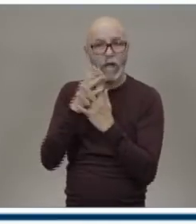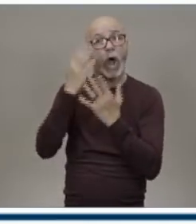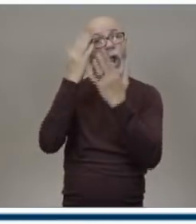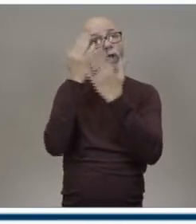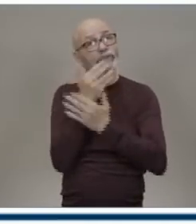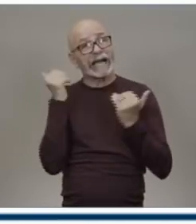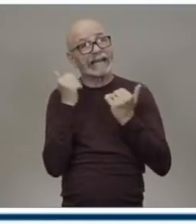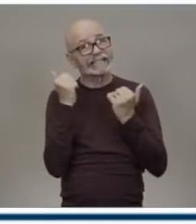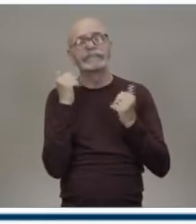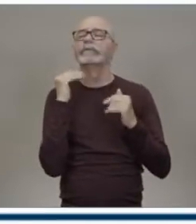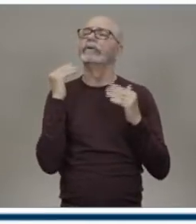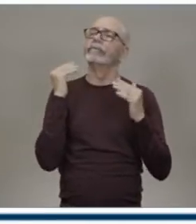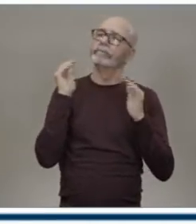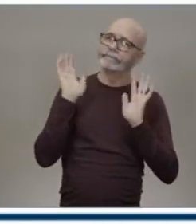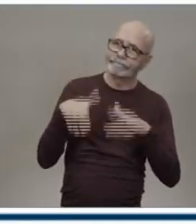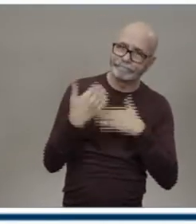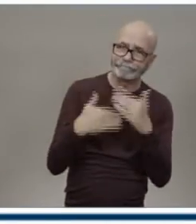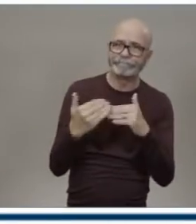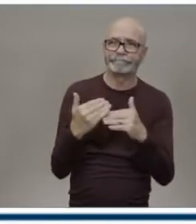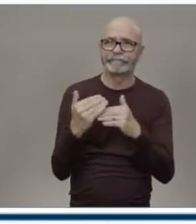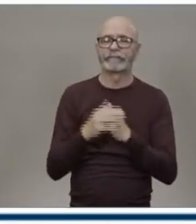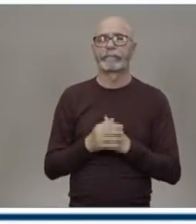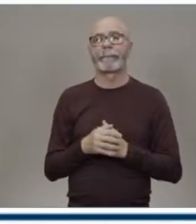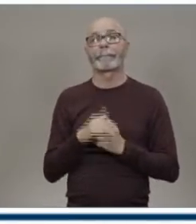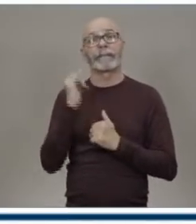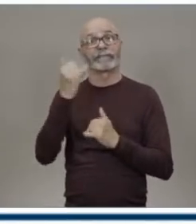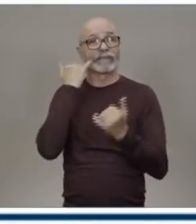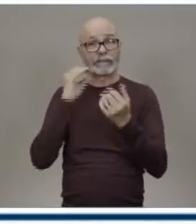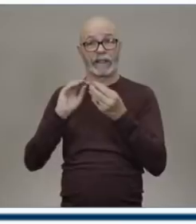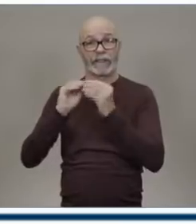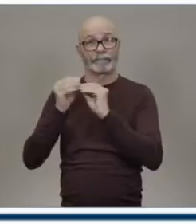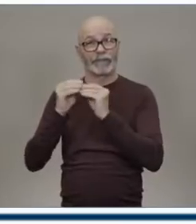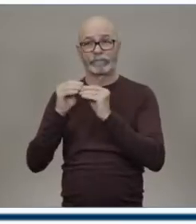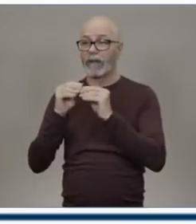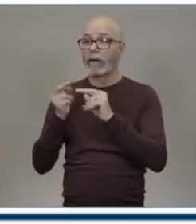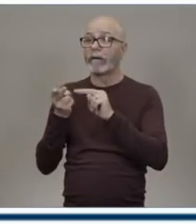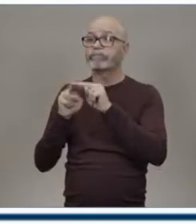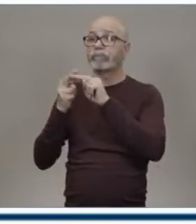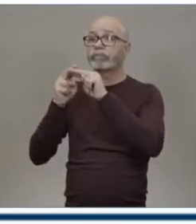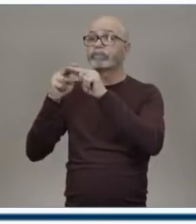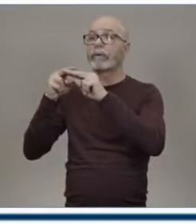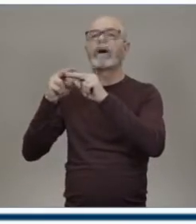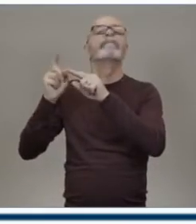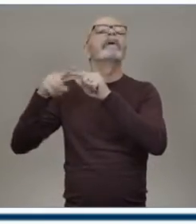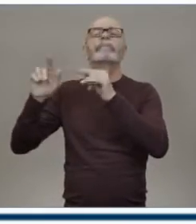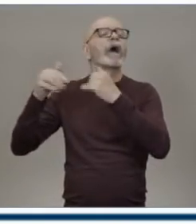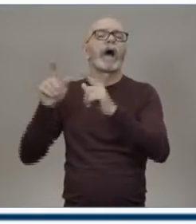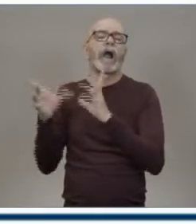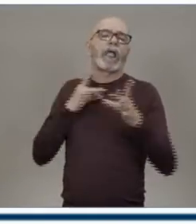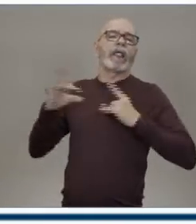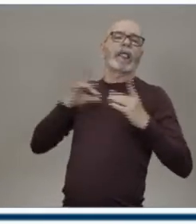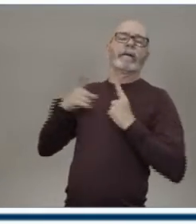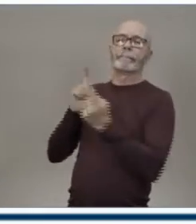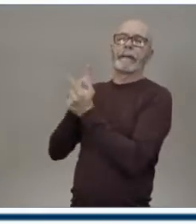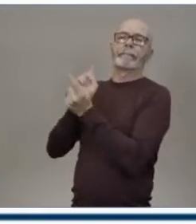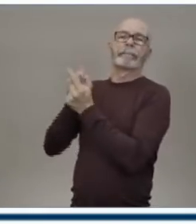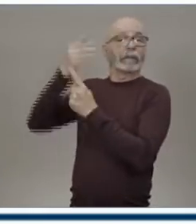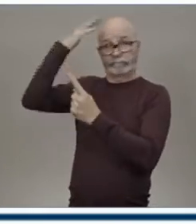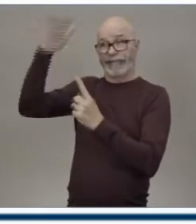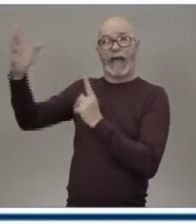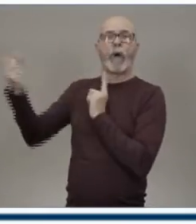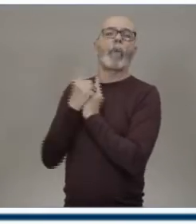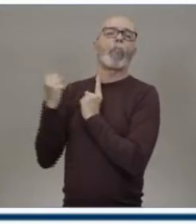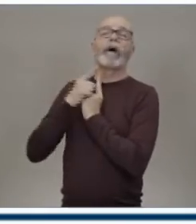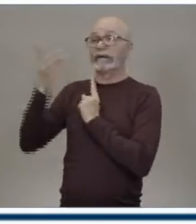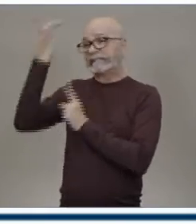the pattern that we're seeing, that our majority of cases are either known close contacts or travel related, is